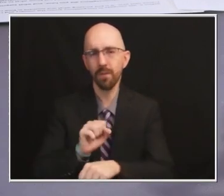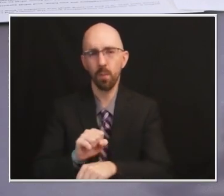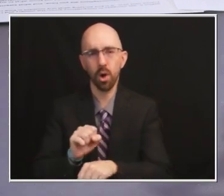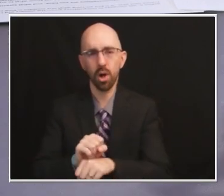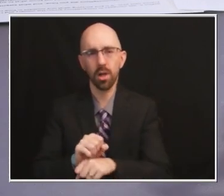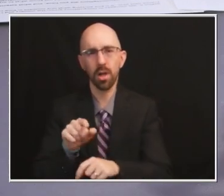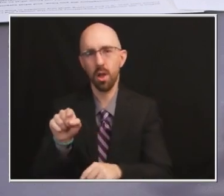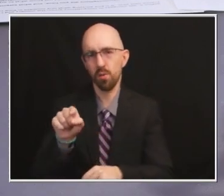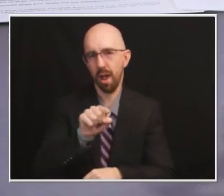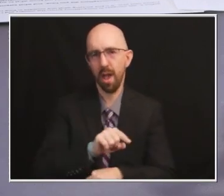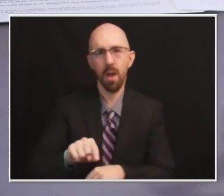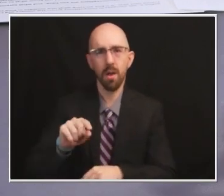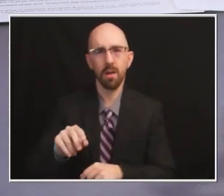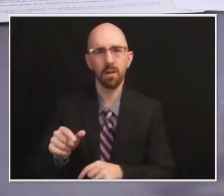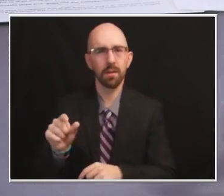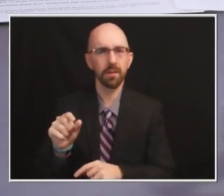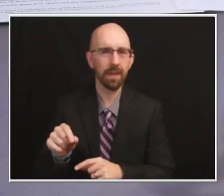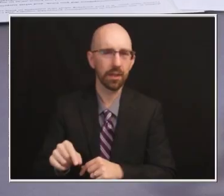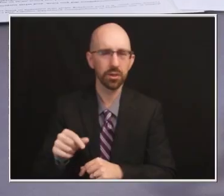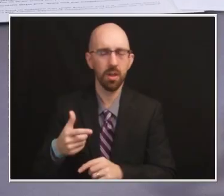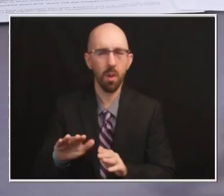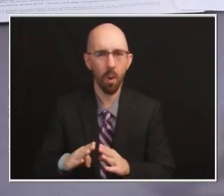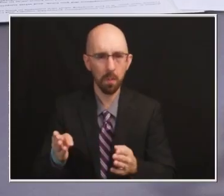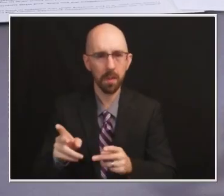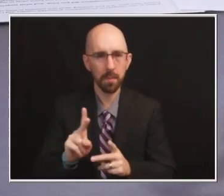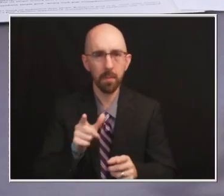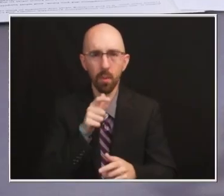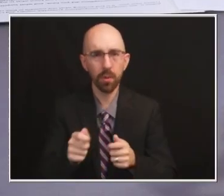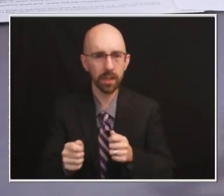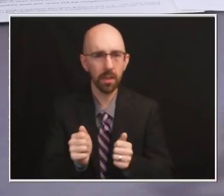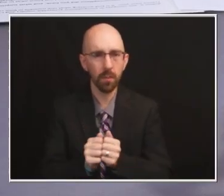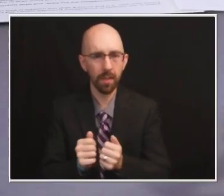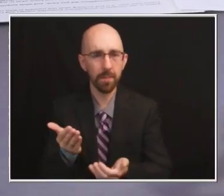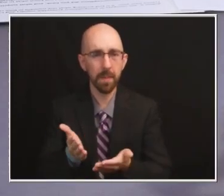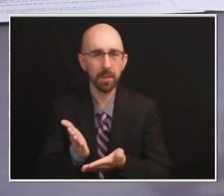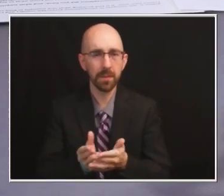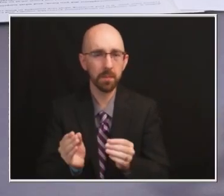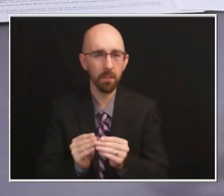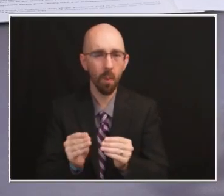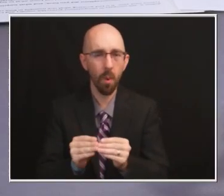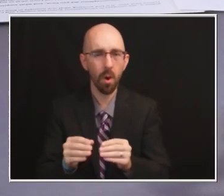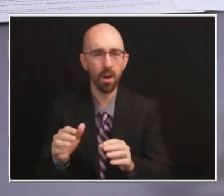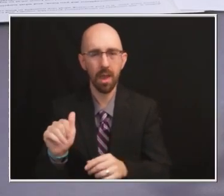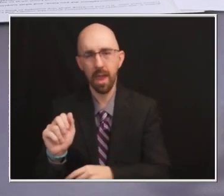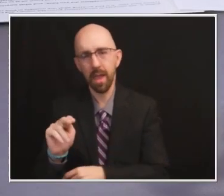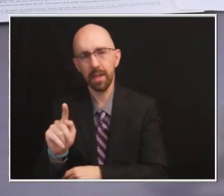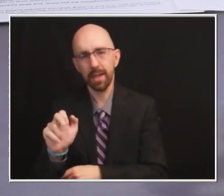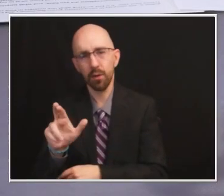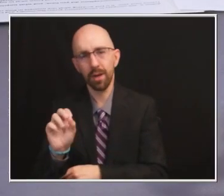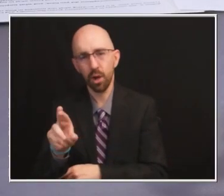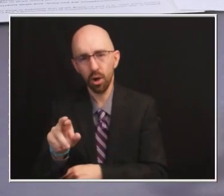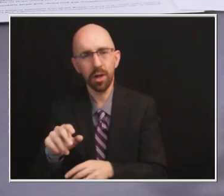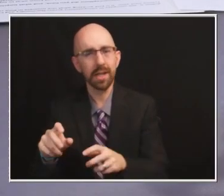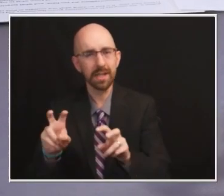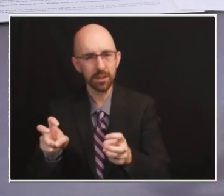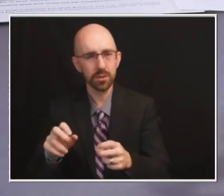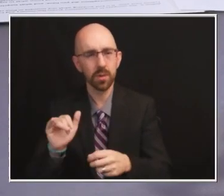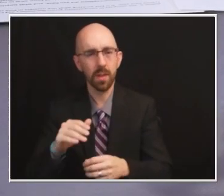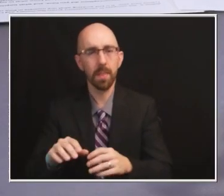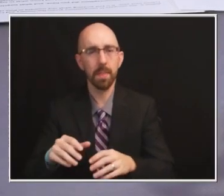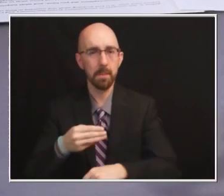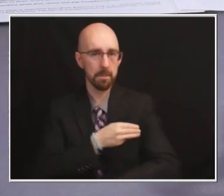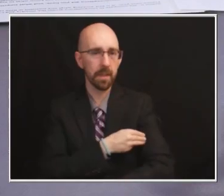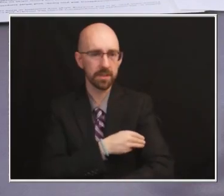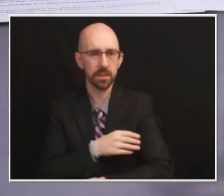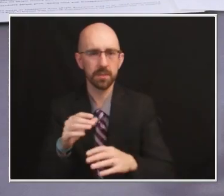the vaginal opening for people who are dealing with maybe some more anterior issues. So you're pressing on the muscles. Yes, but it's